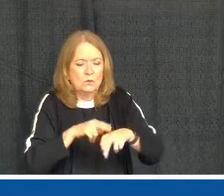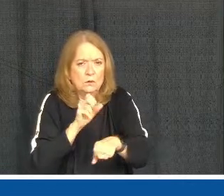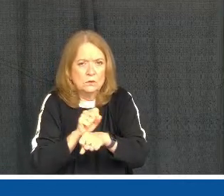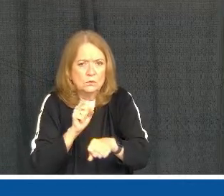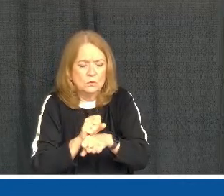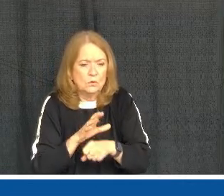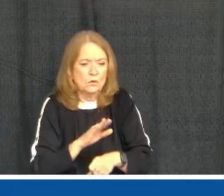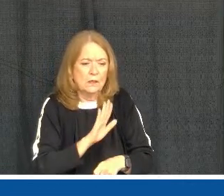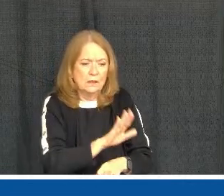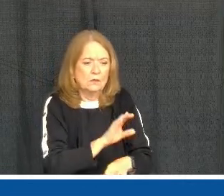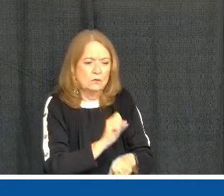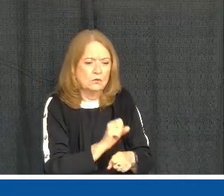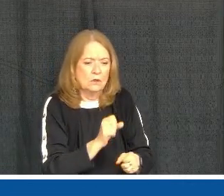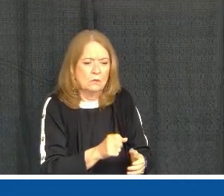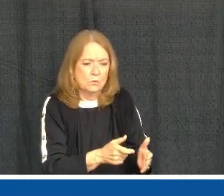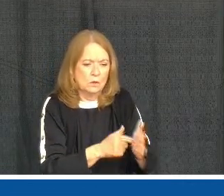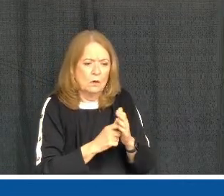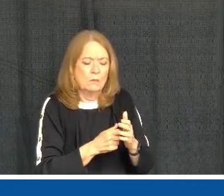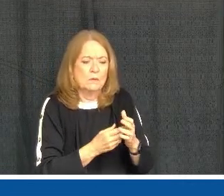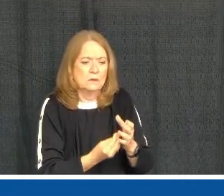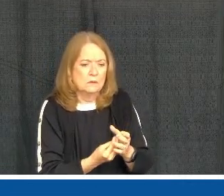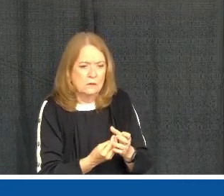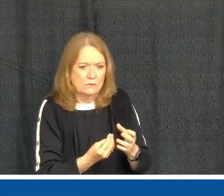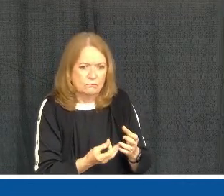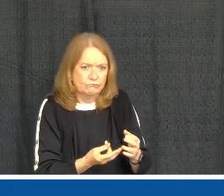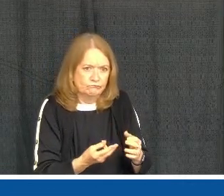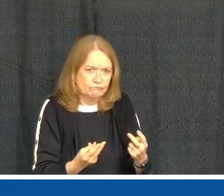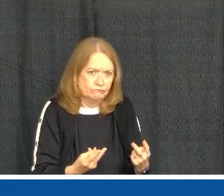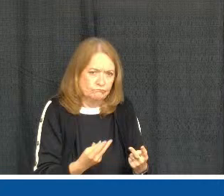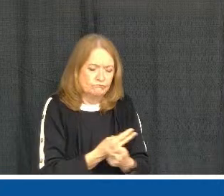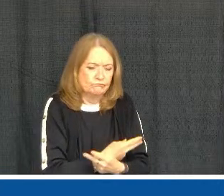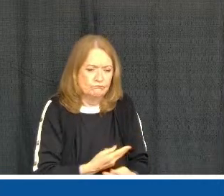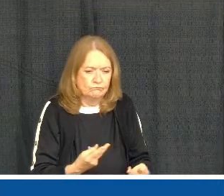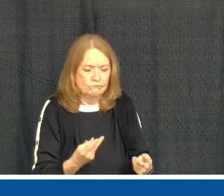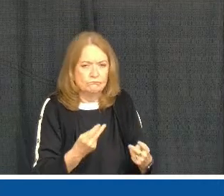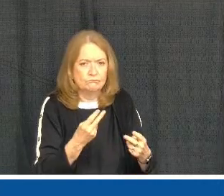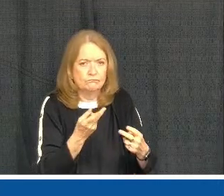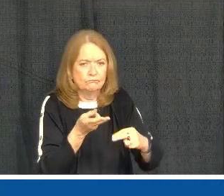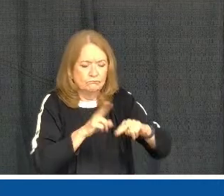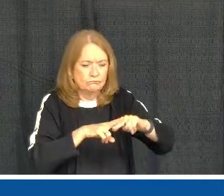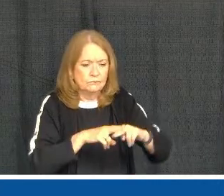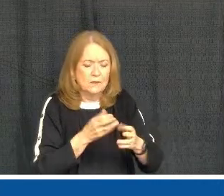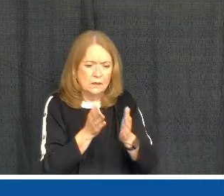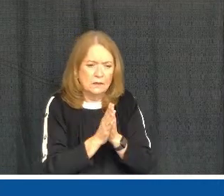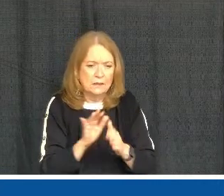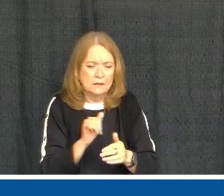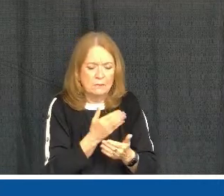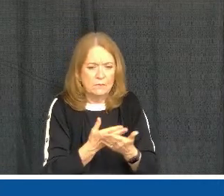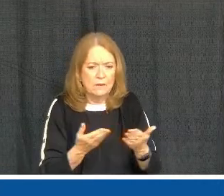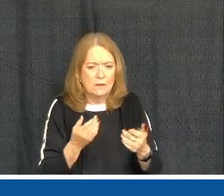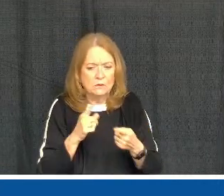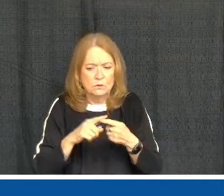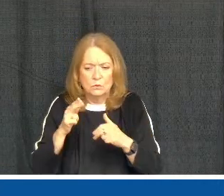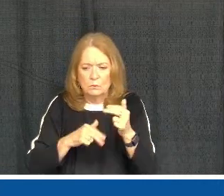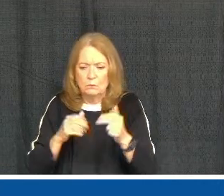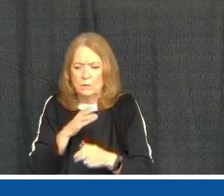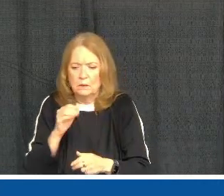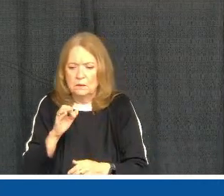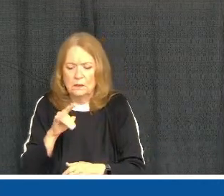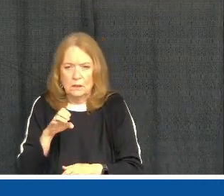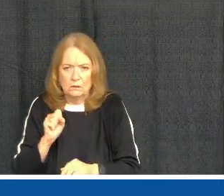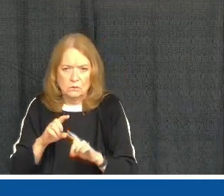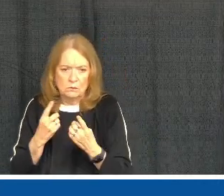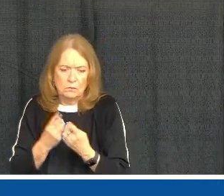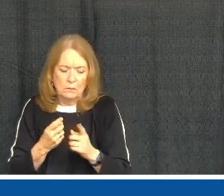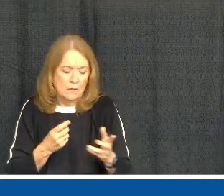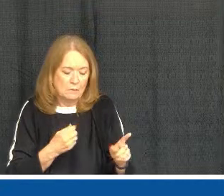requirement has grown. And I would like to ask the same question about to building a codes when we're done. So if I didn't make that clear, I